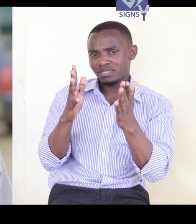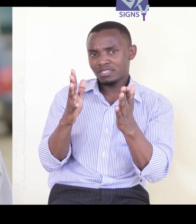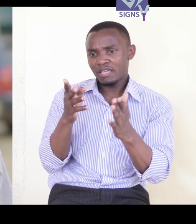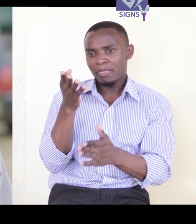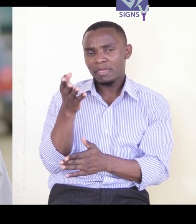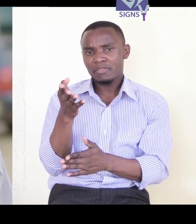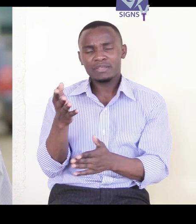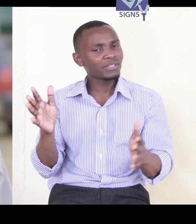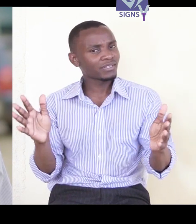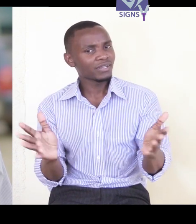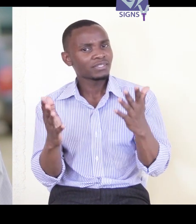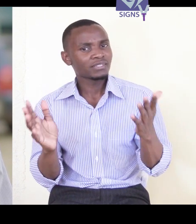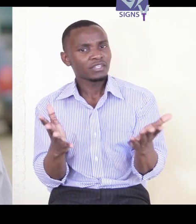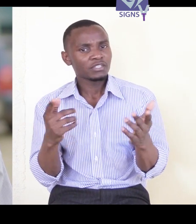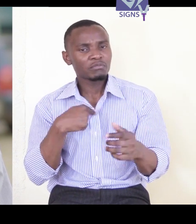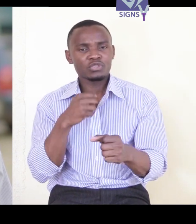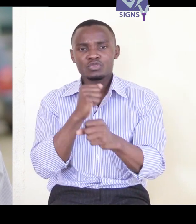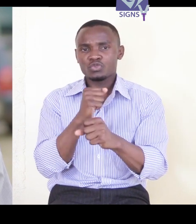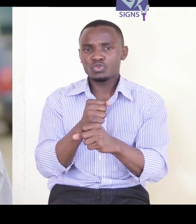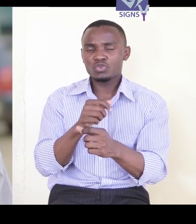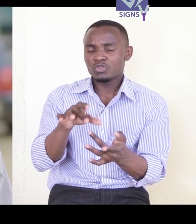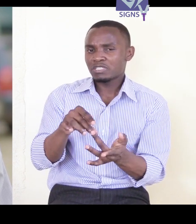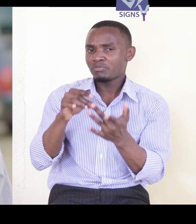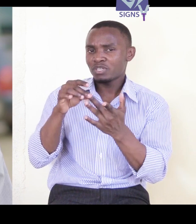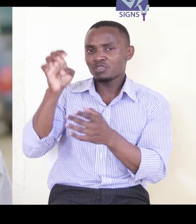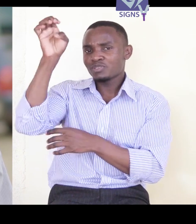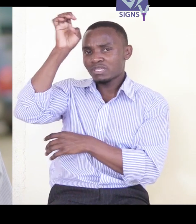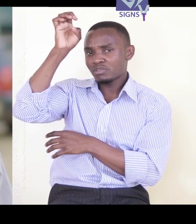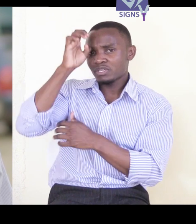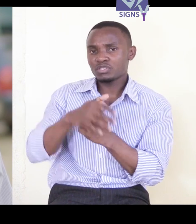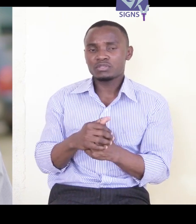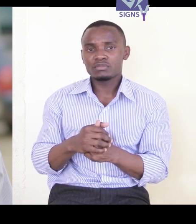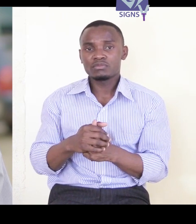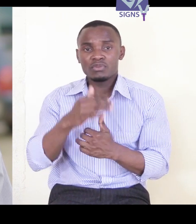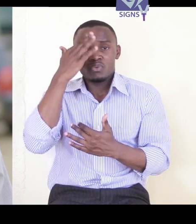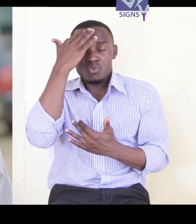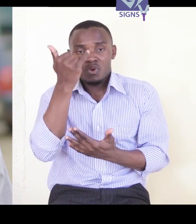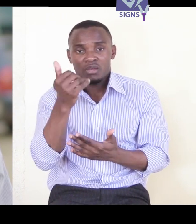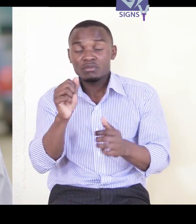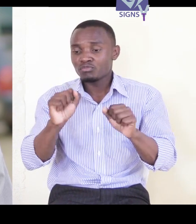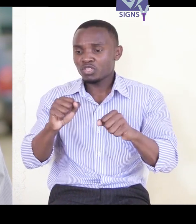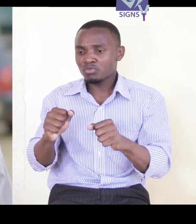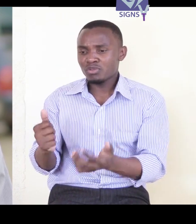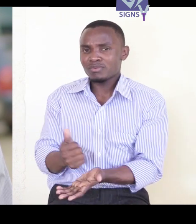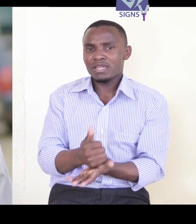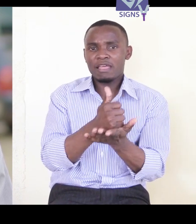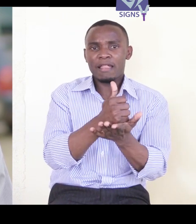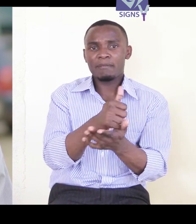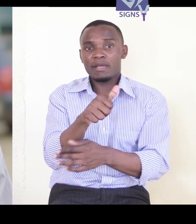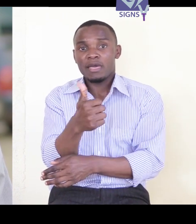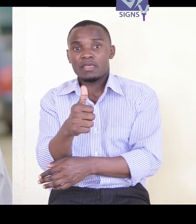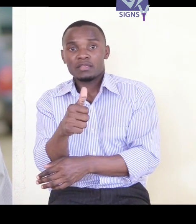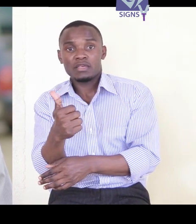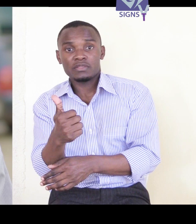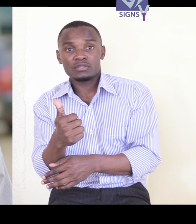go and do special education, but he used to encourage me so much and told me, why don't you go and study this thing and you come and assist